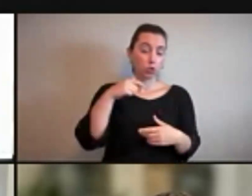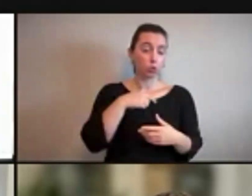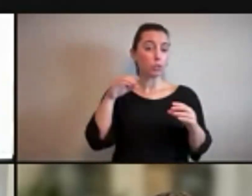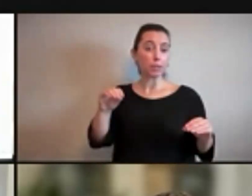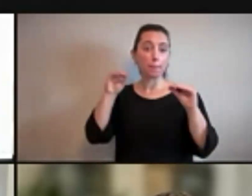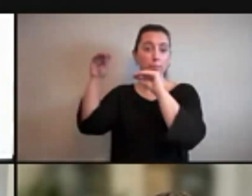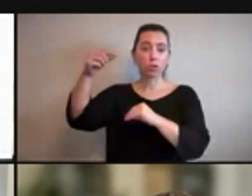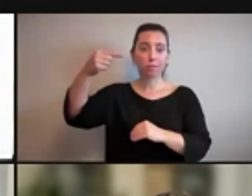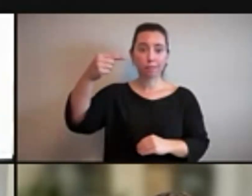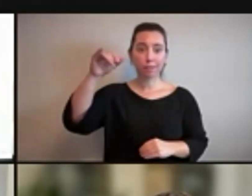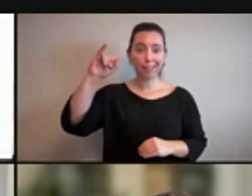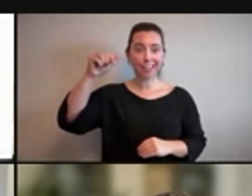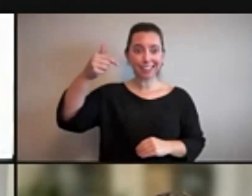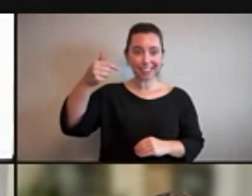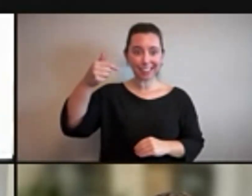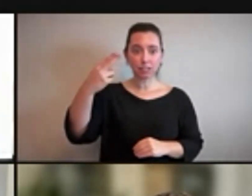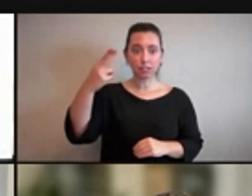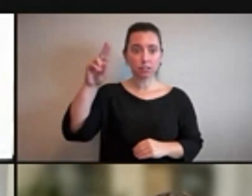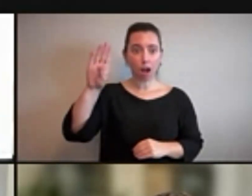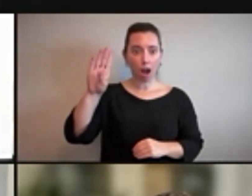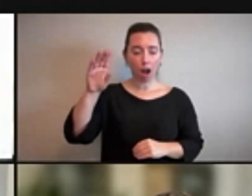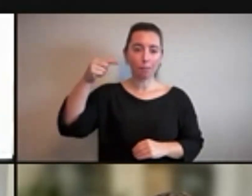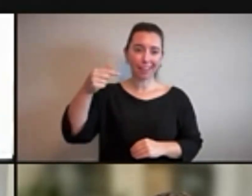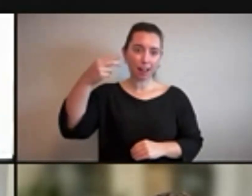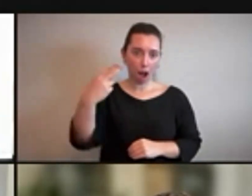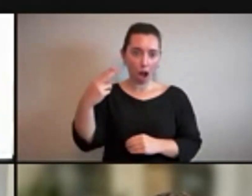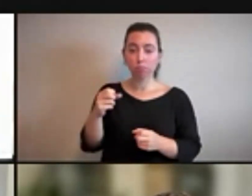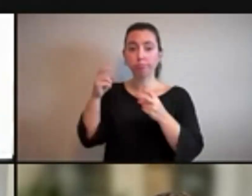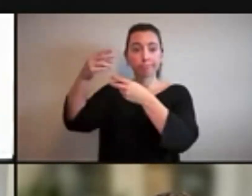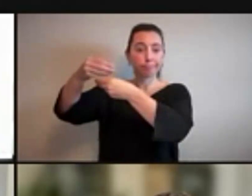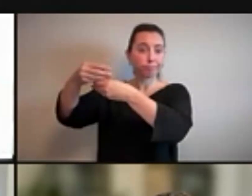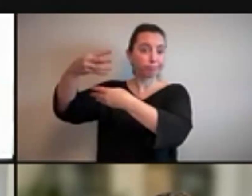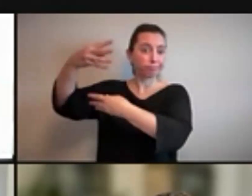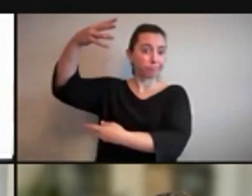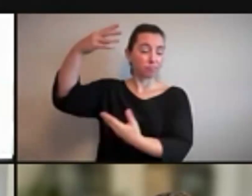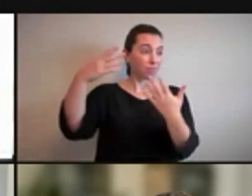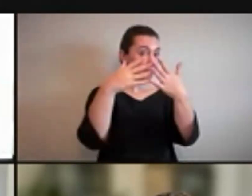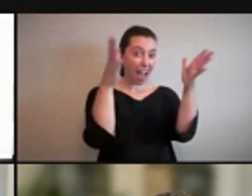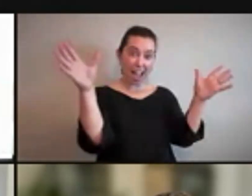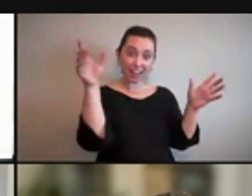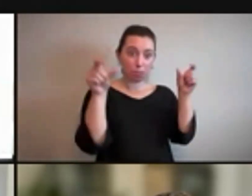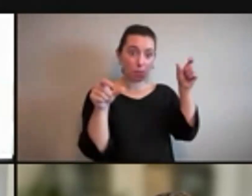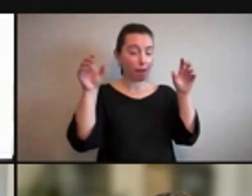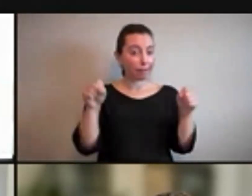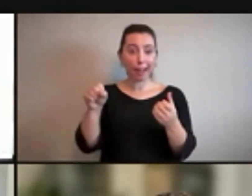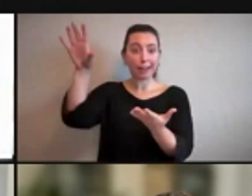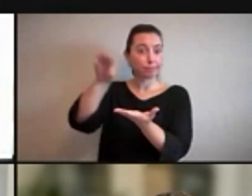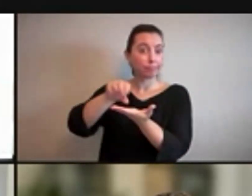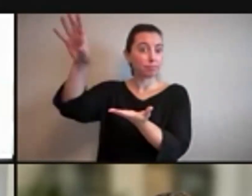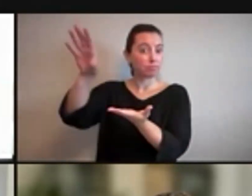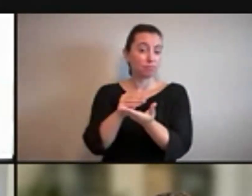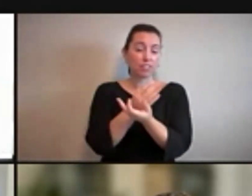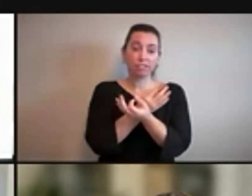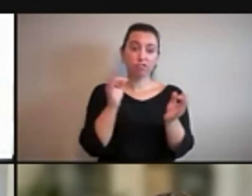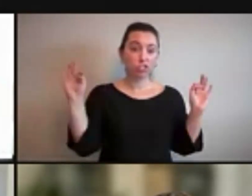in some way has made an example. We are not anymore the only ones